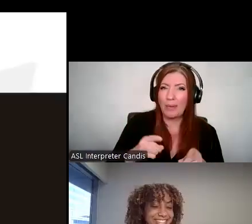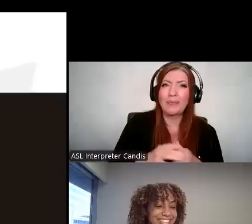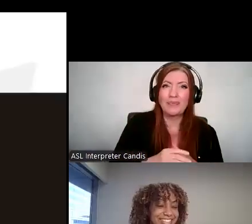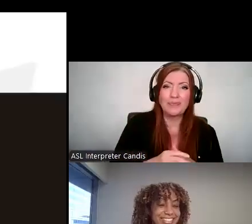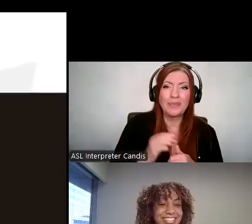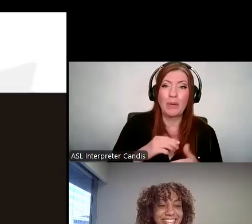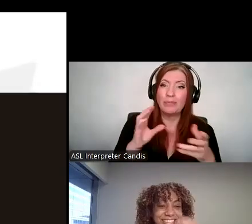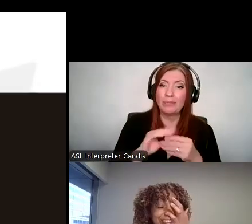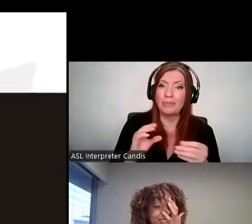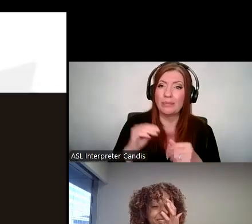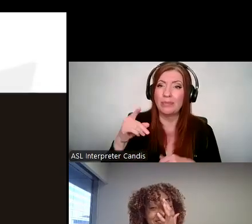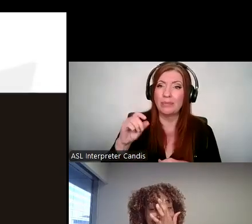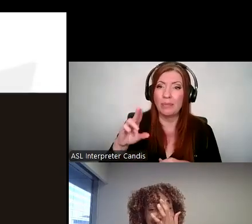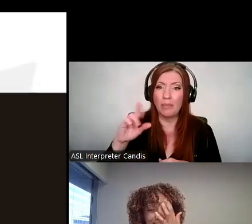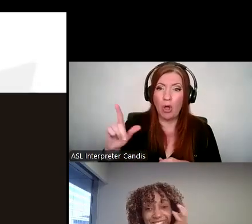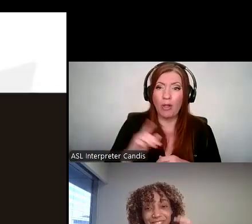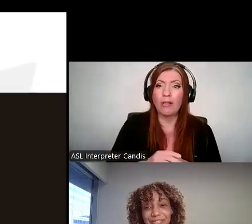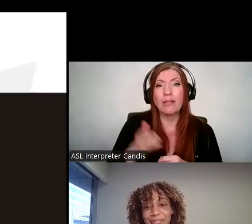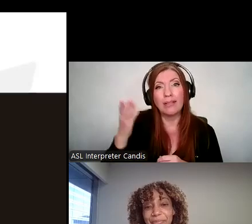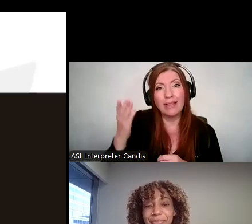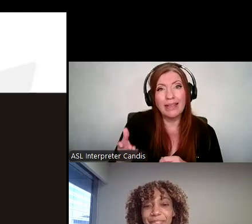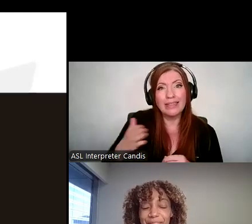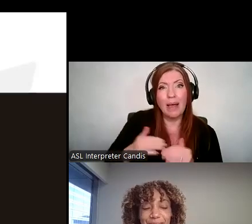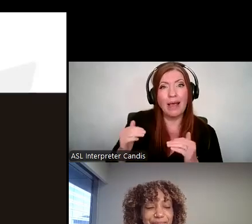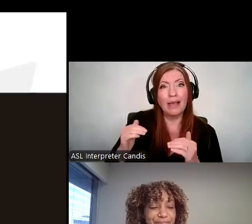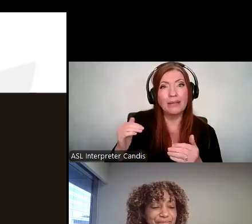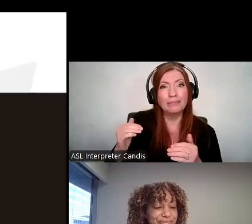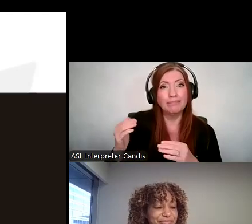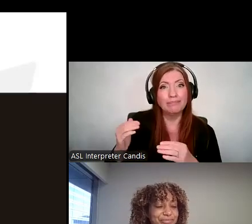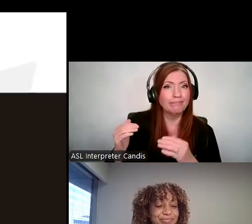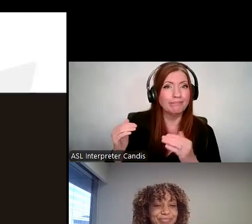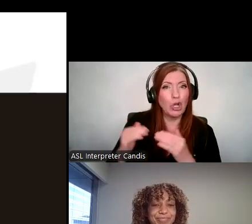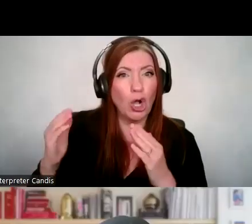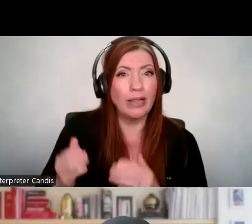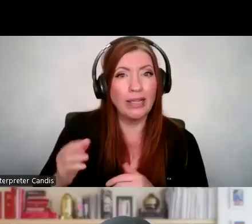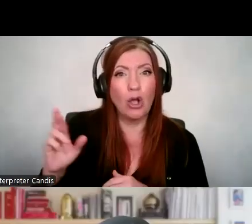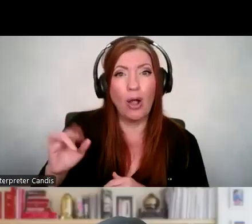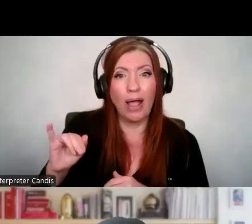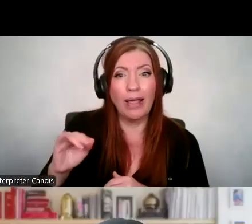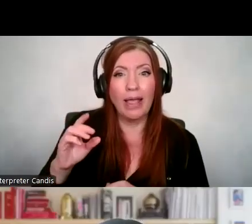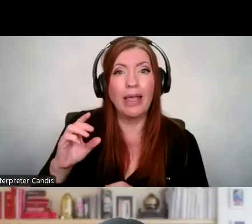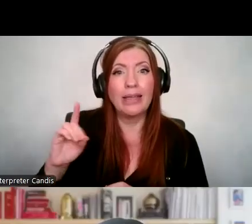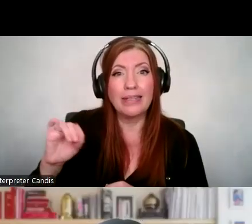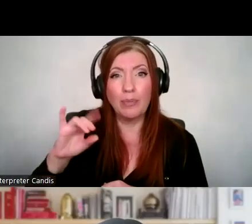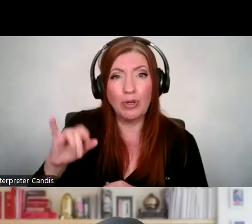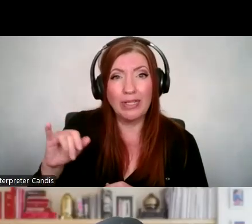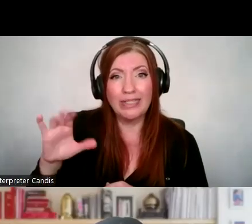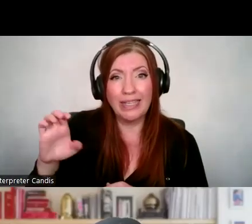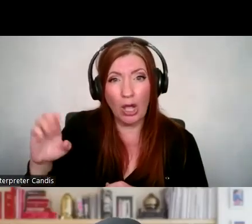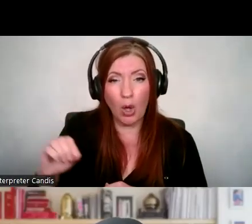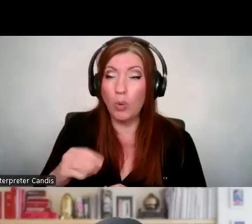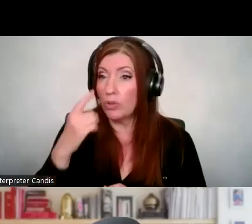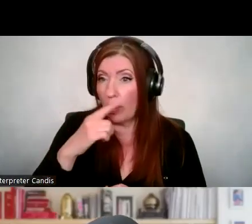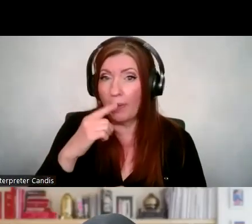on Paul. He is my colleague and he's RI's Deputy CEO. Paul, can you share with us